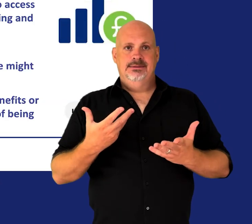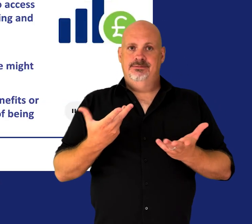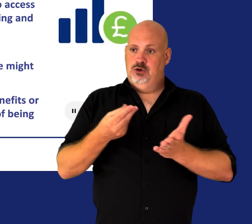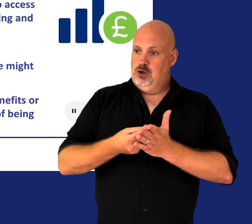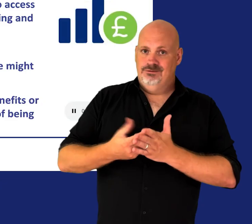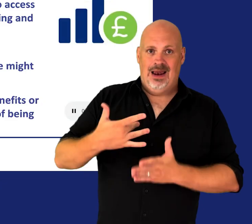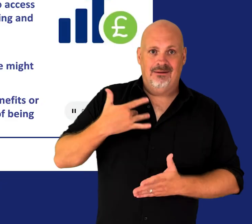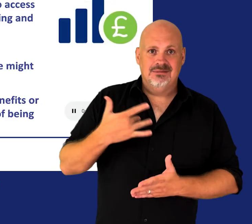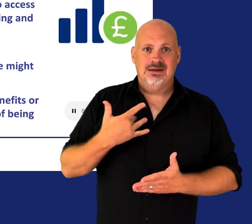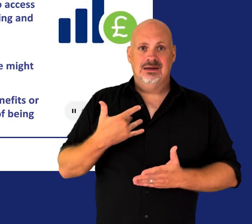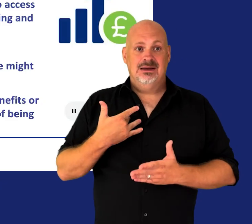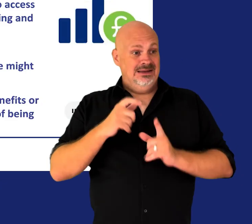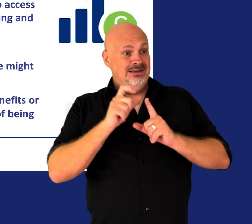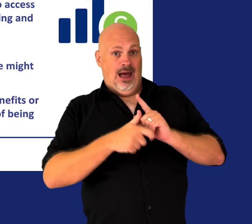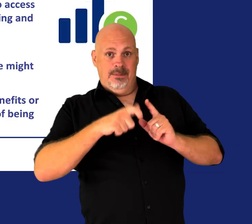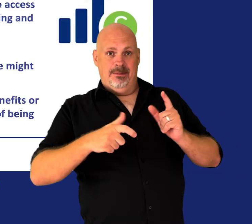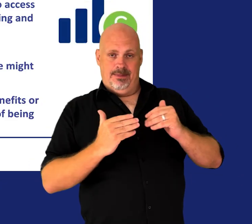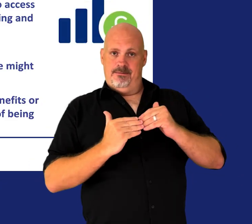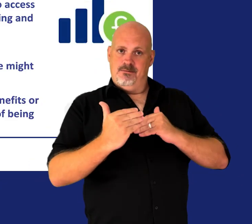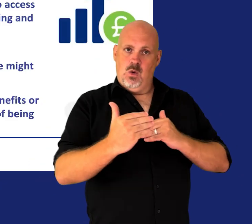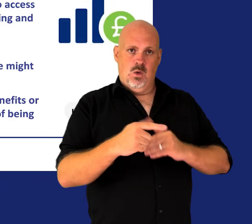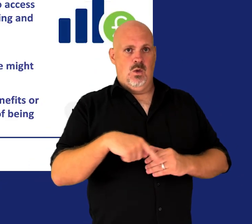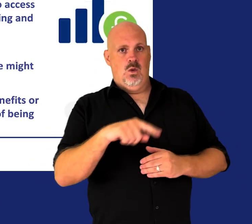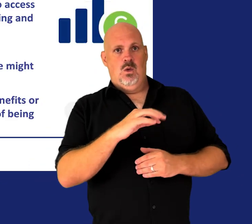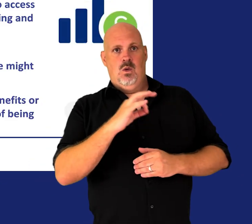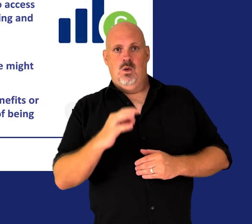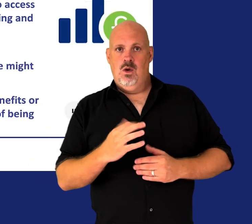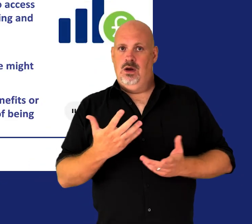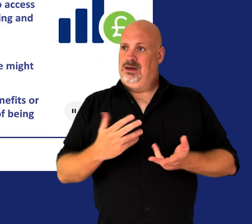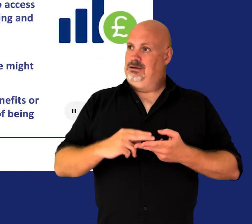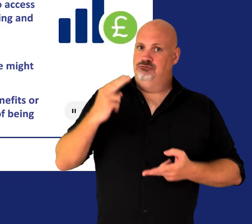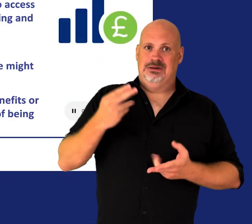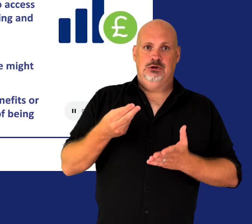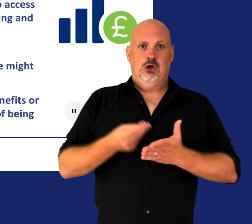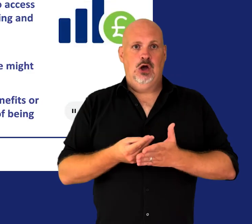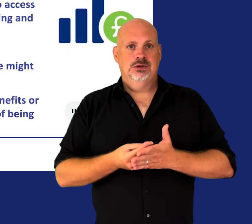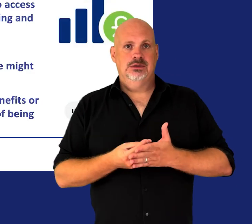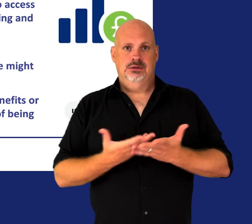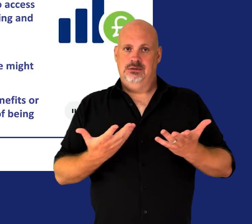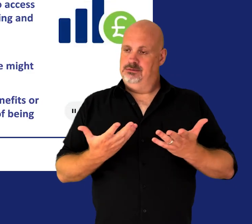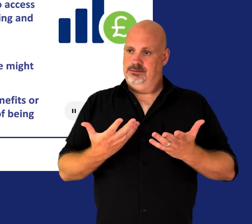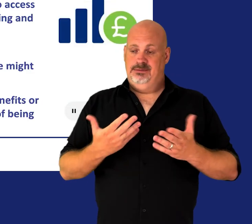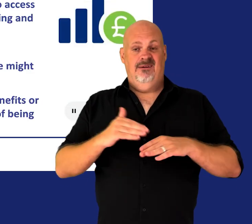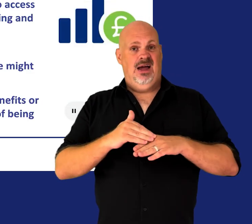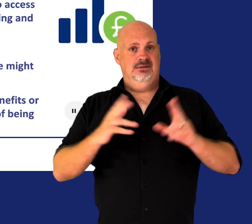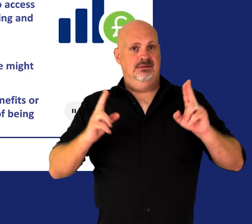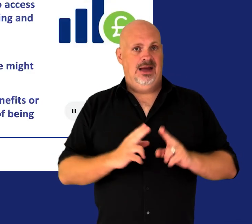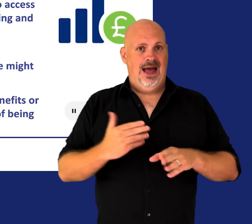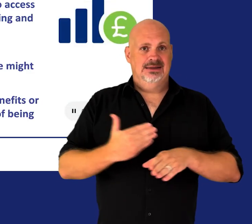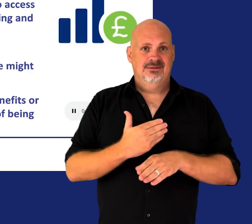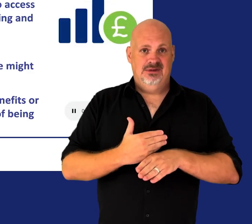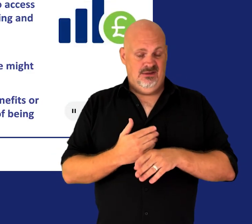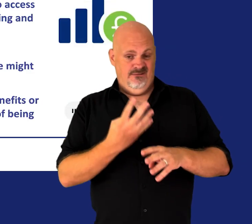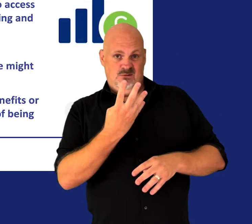of living, with disabled people being more likely to say that the increased cost of living has reduced how active they are.